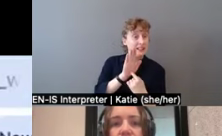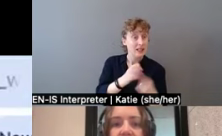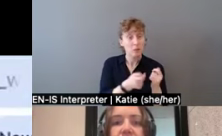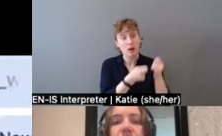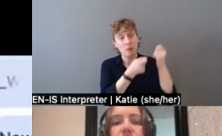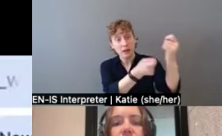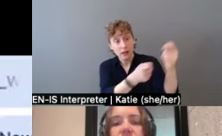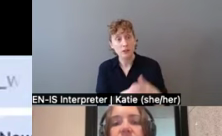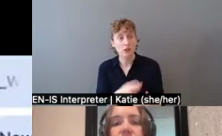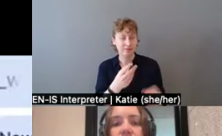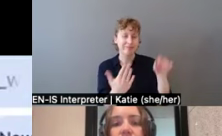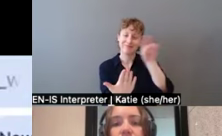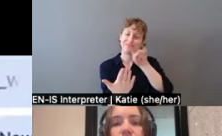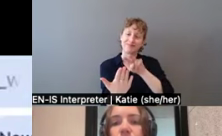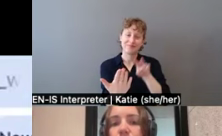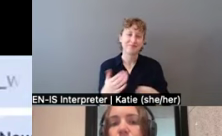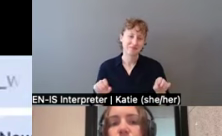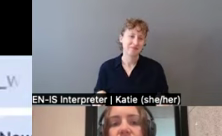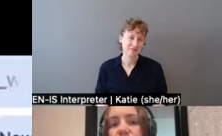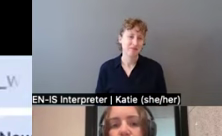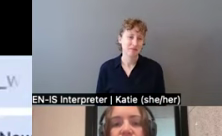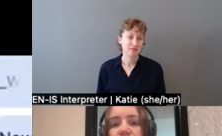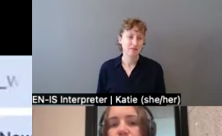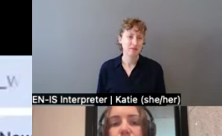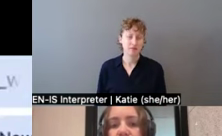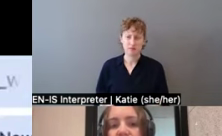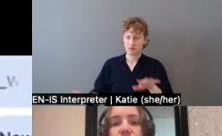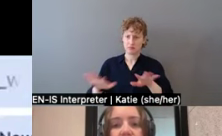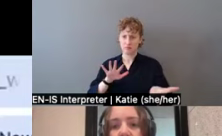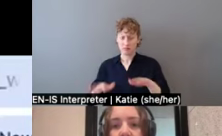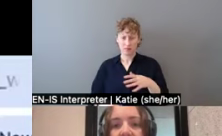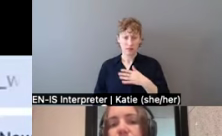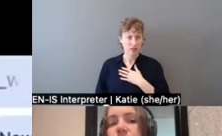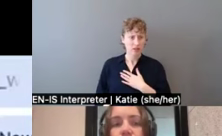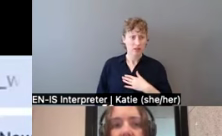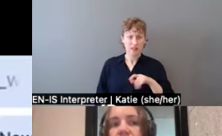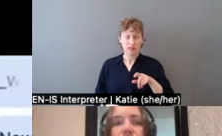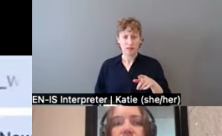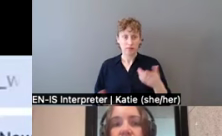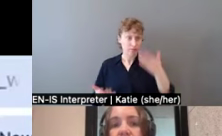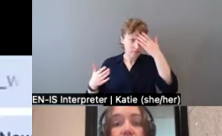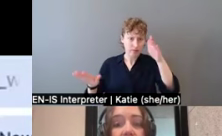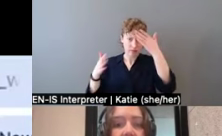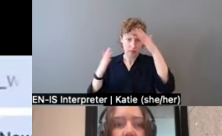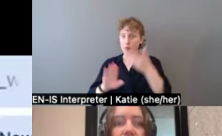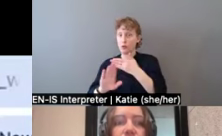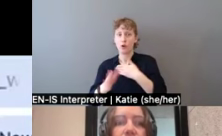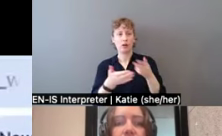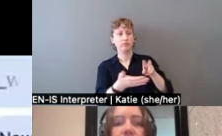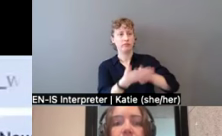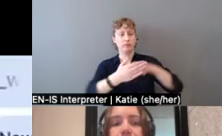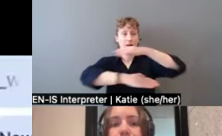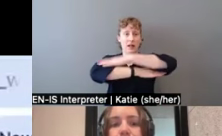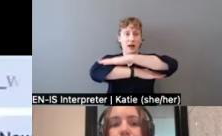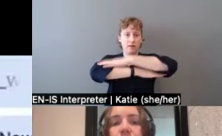which you can see. So this is to allow you to see the questions before registering to the platform to see if this is something that you're